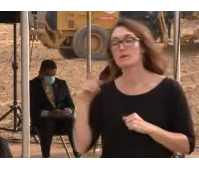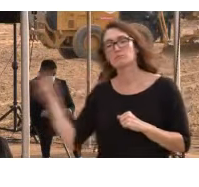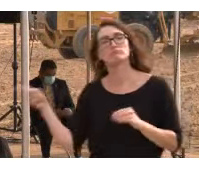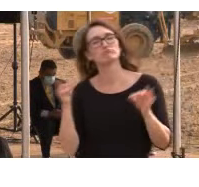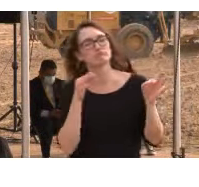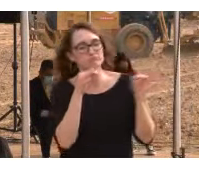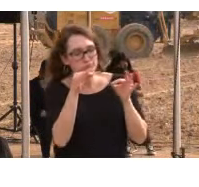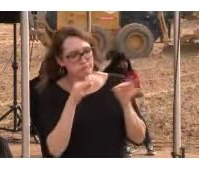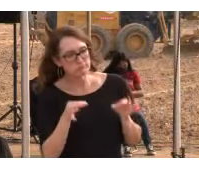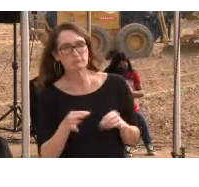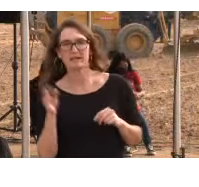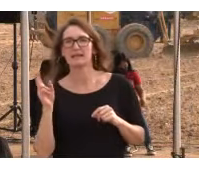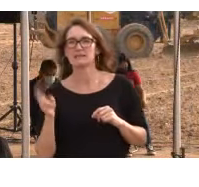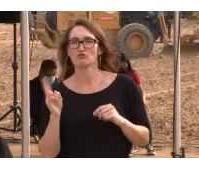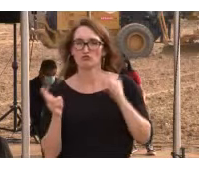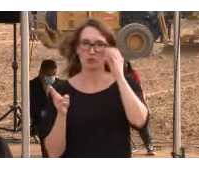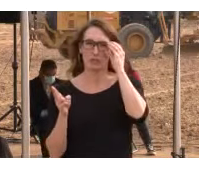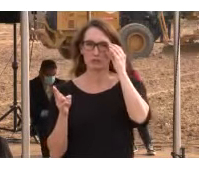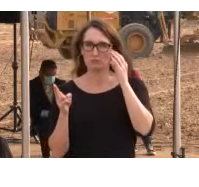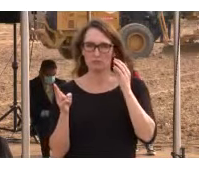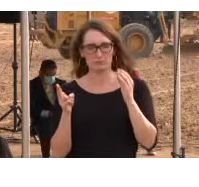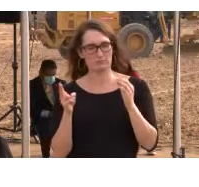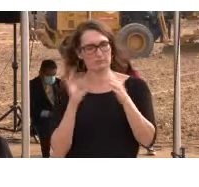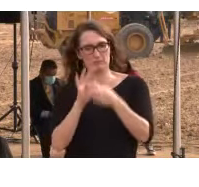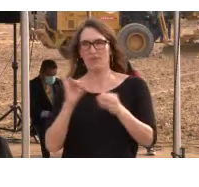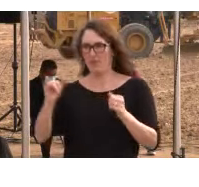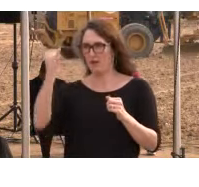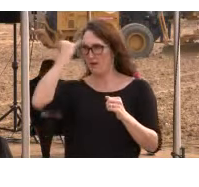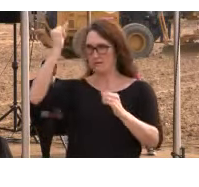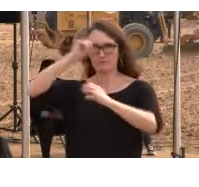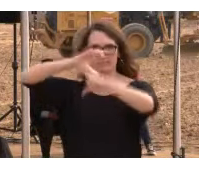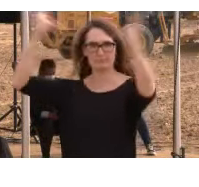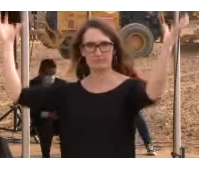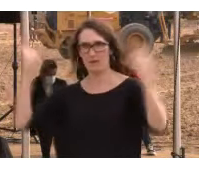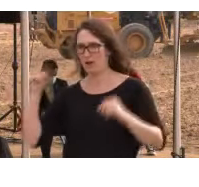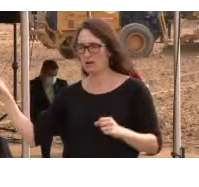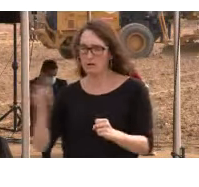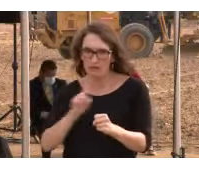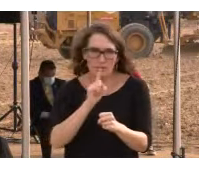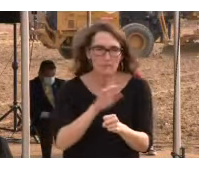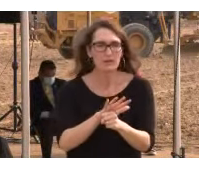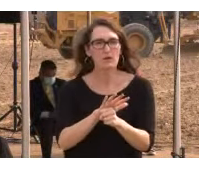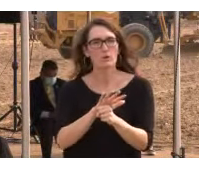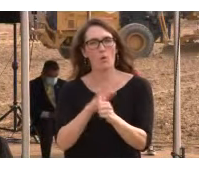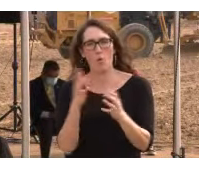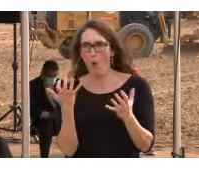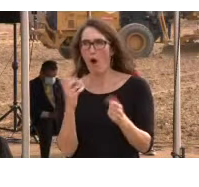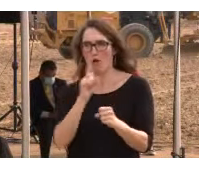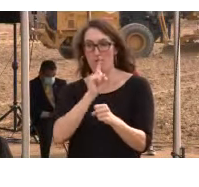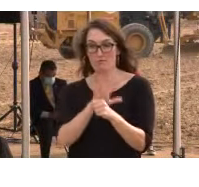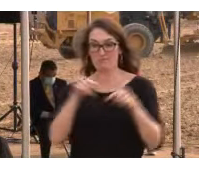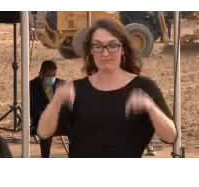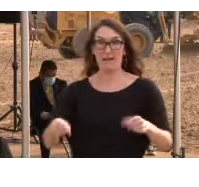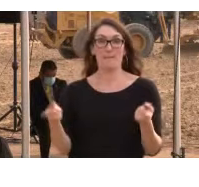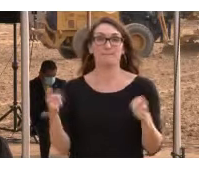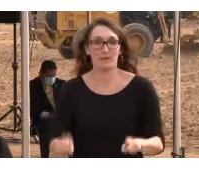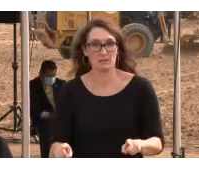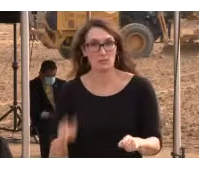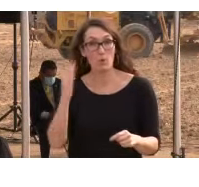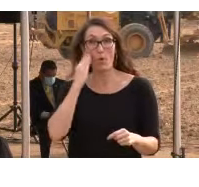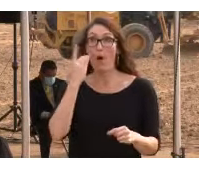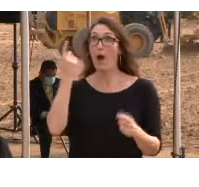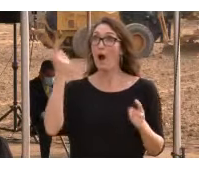history around this idea and his commitment to ensuring that this would come to